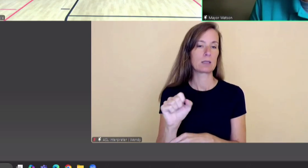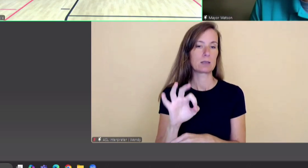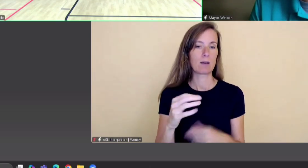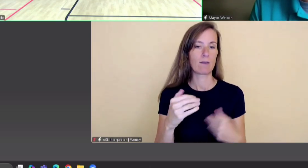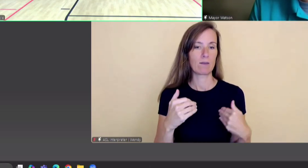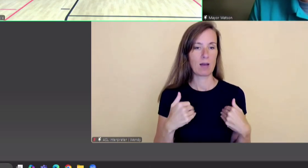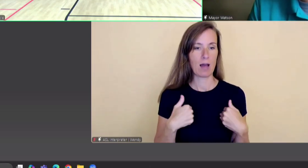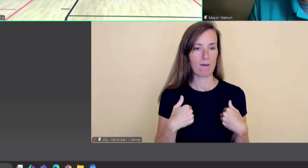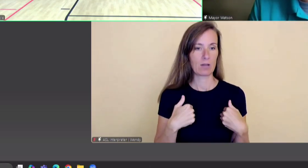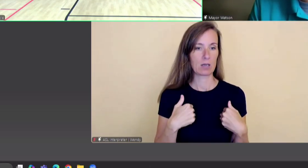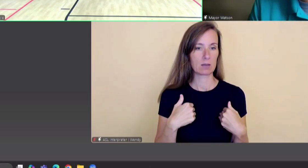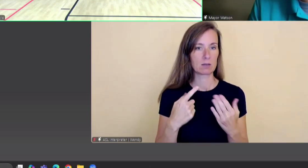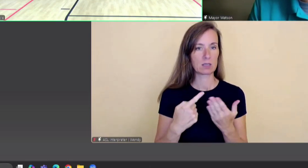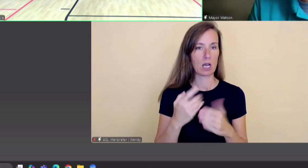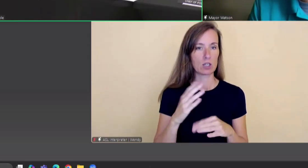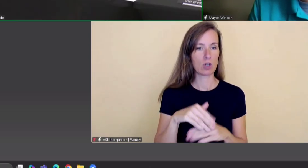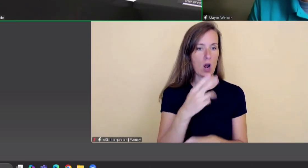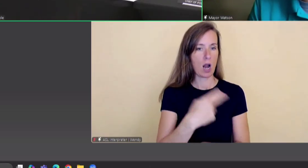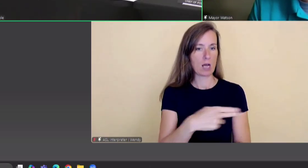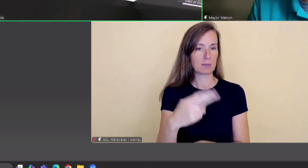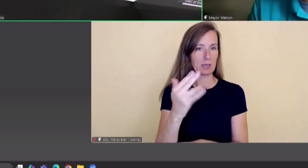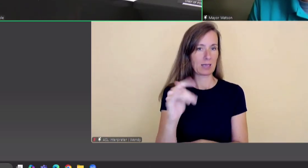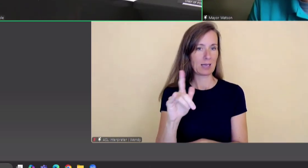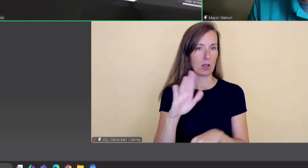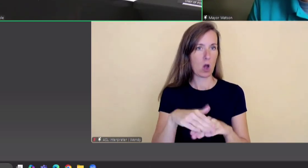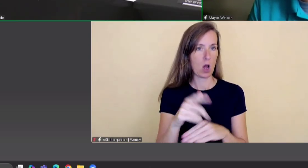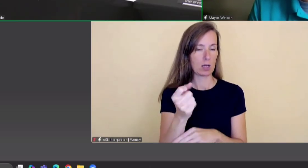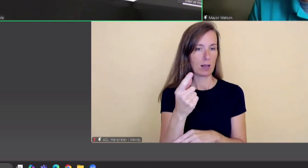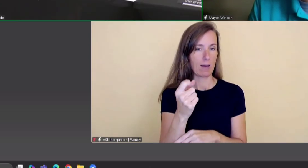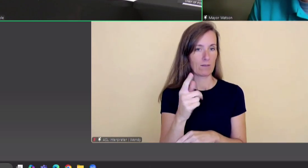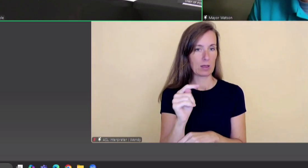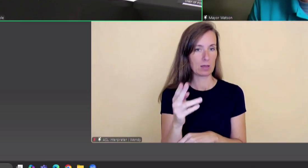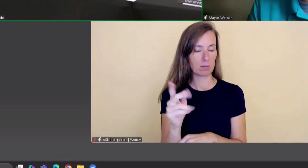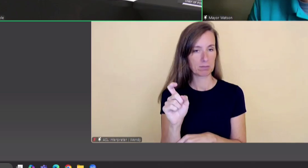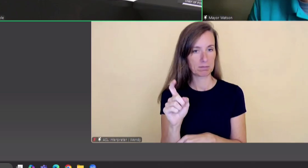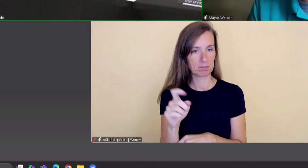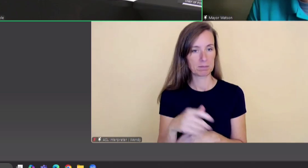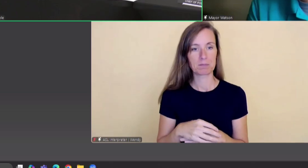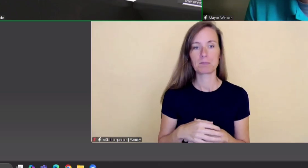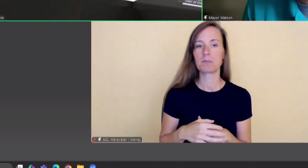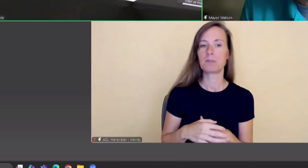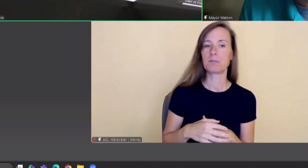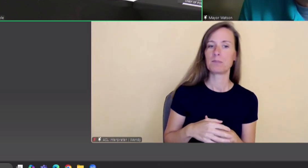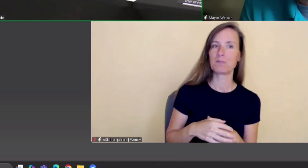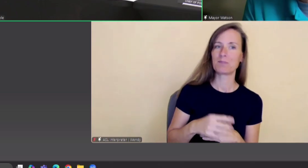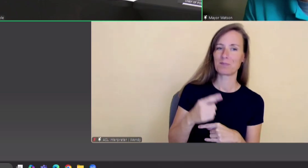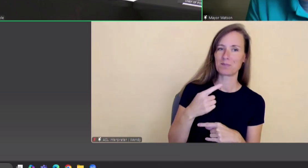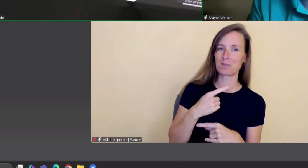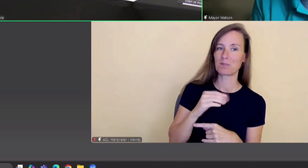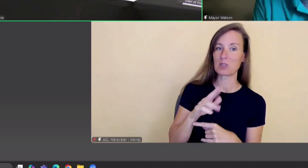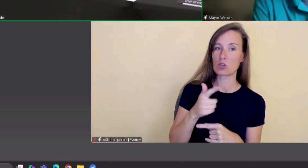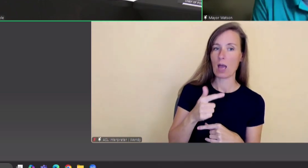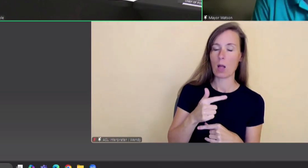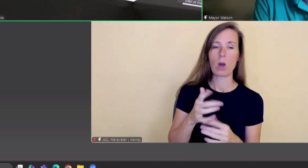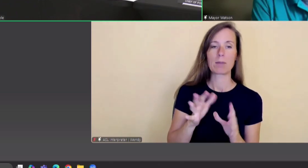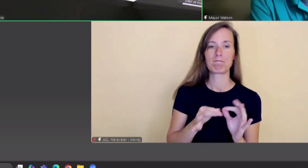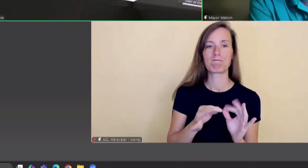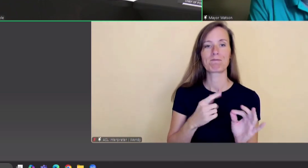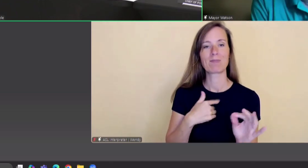If I can interject, I received a response back indicating that